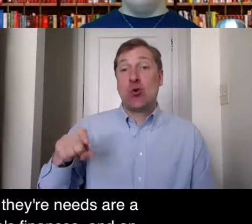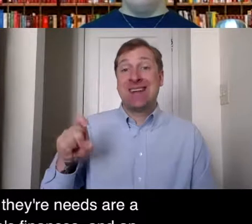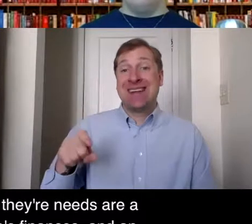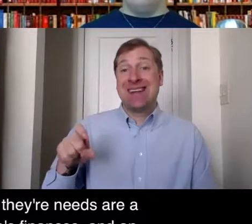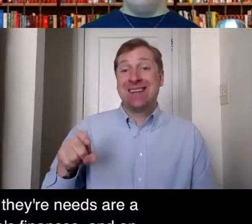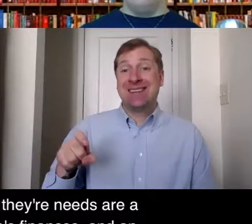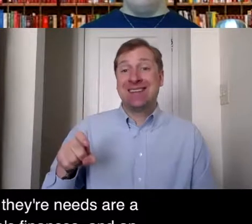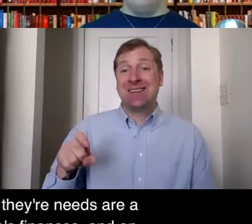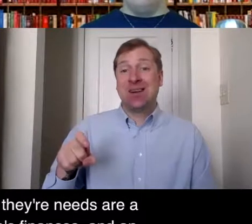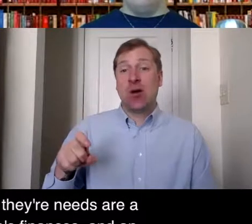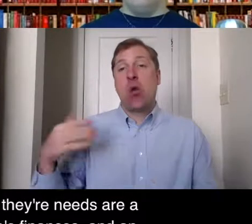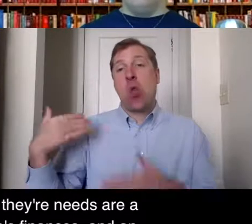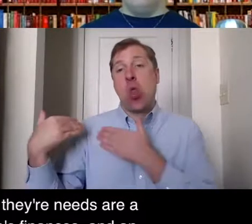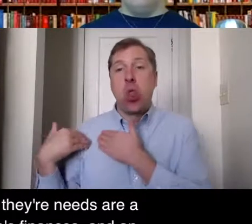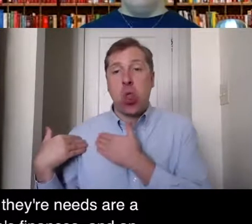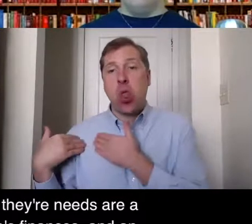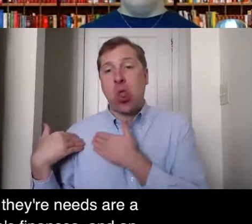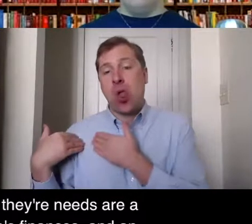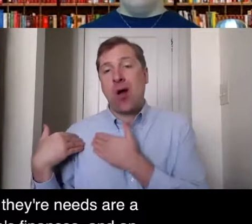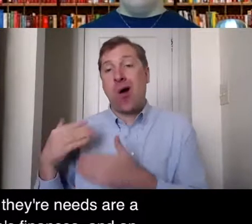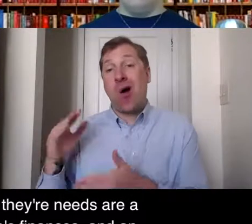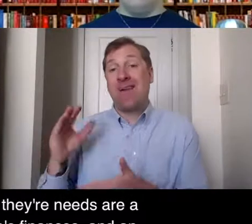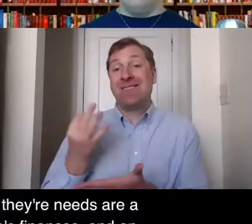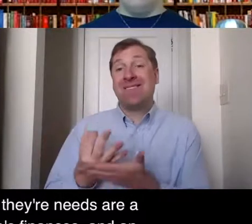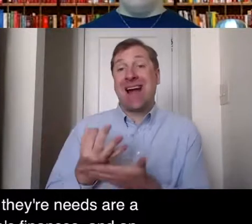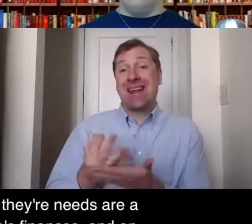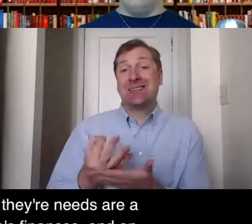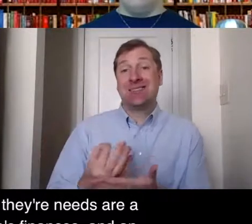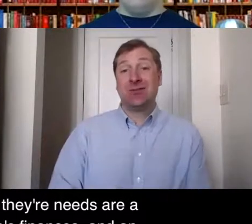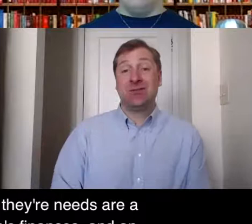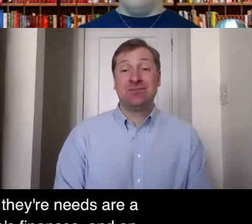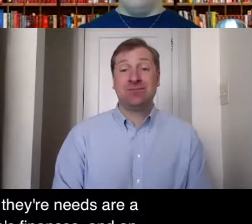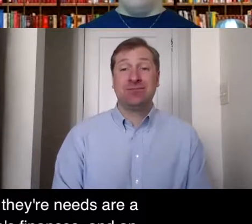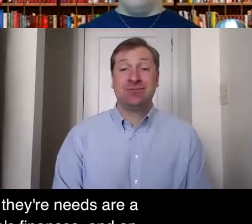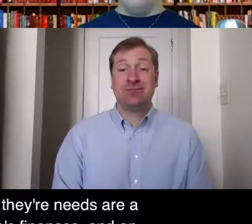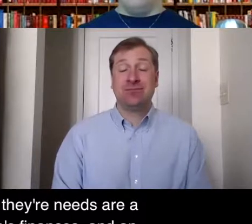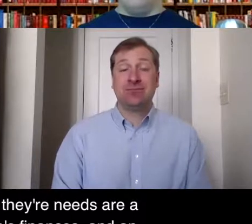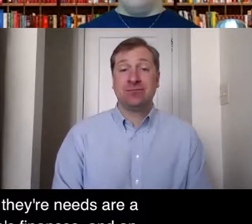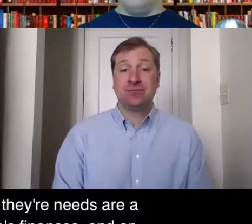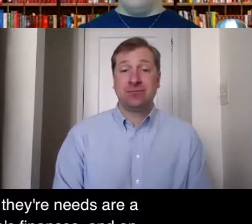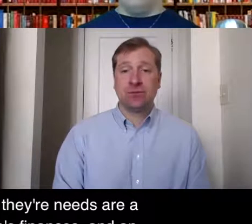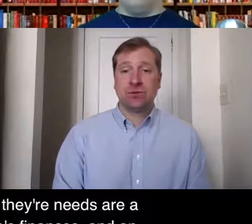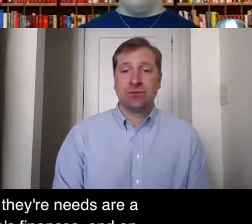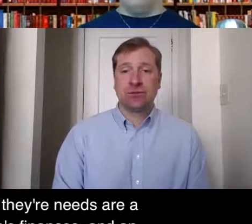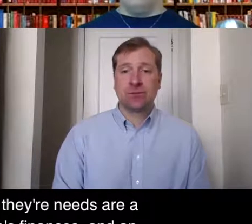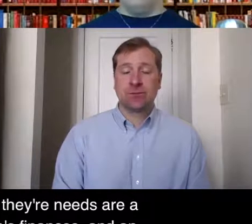drain on an institution's finances, and